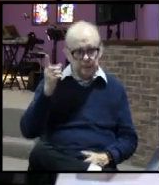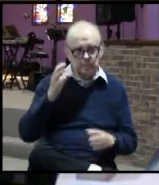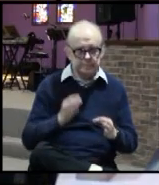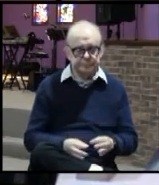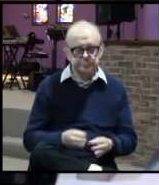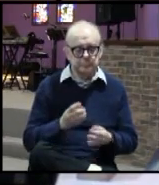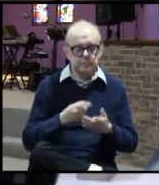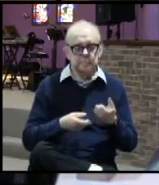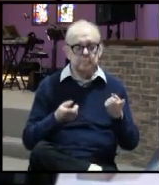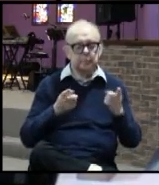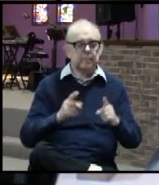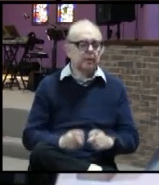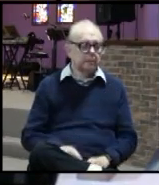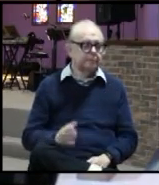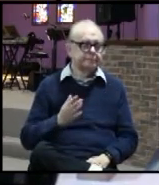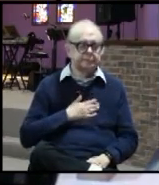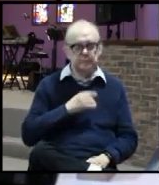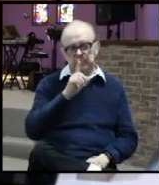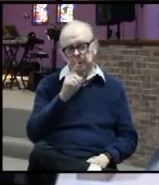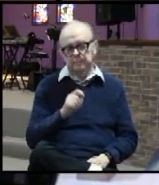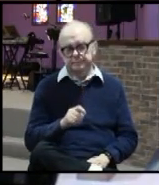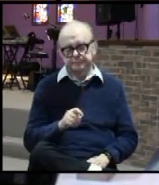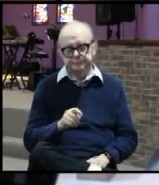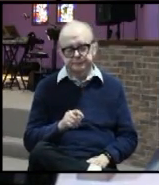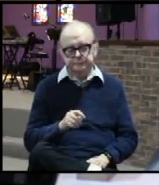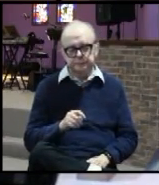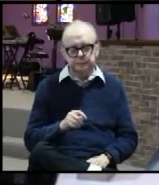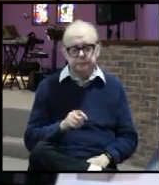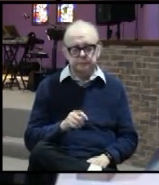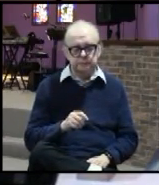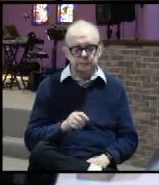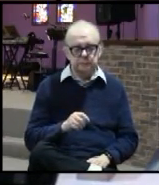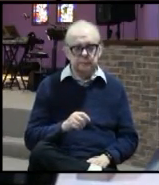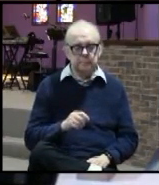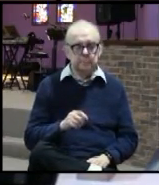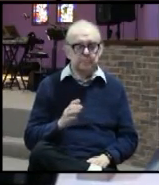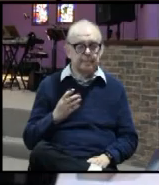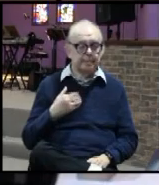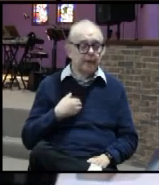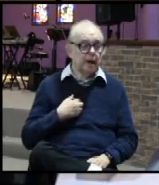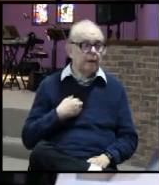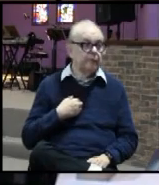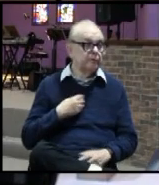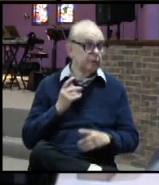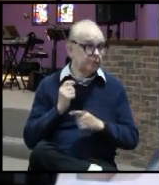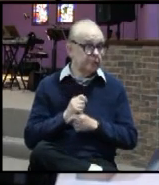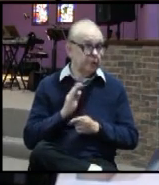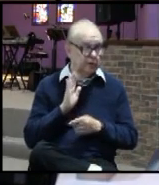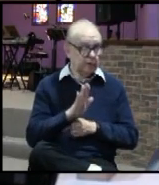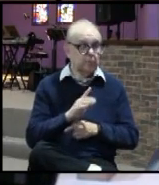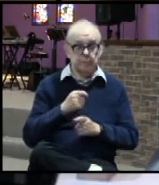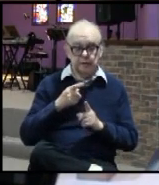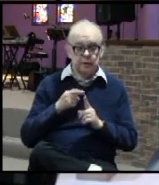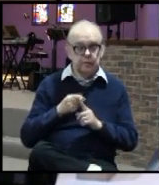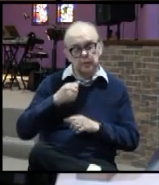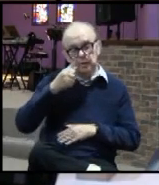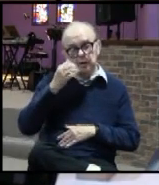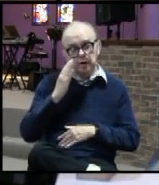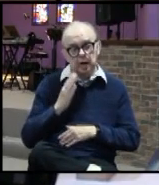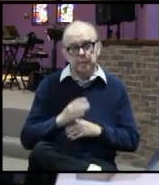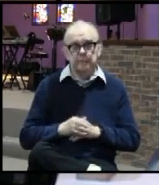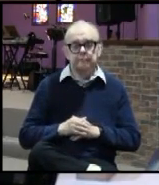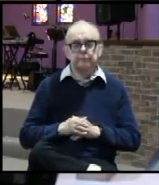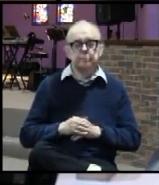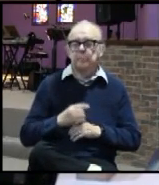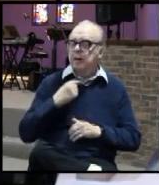what it is. So my question to you is this. Have you entrusted yours to him? Amen.